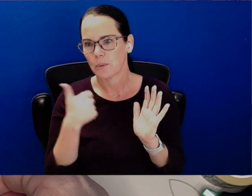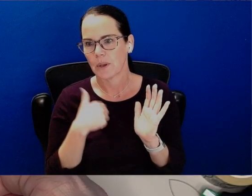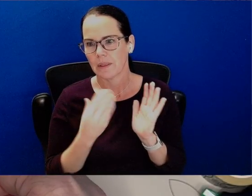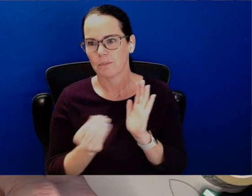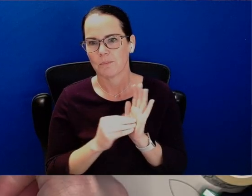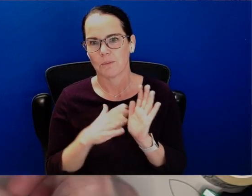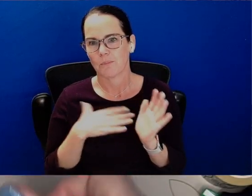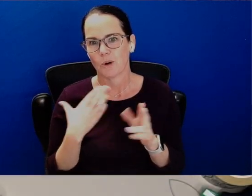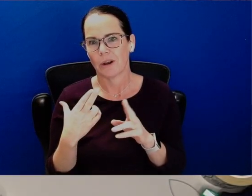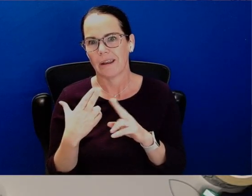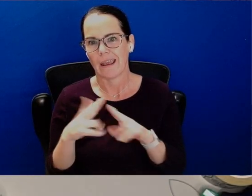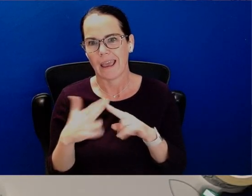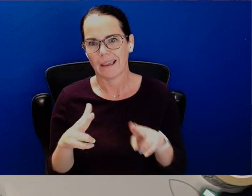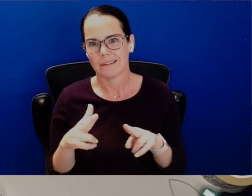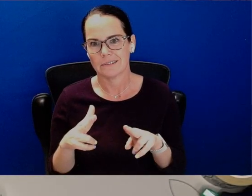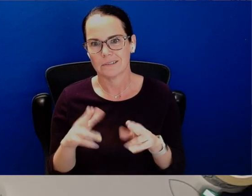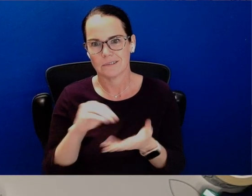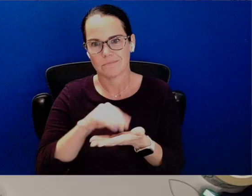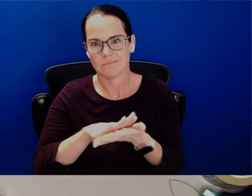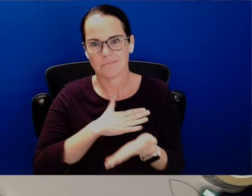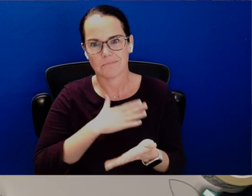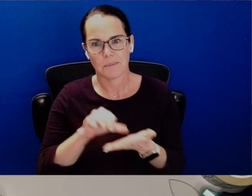eggs on my page.